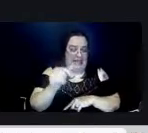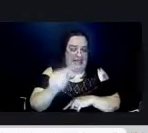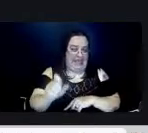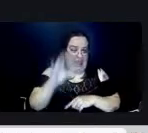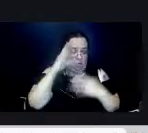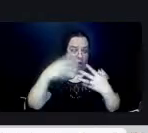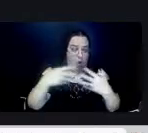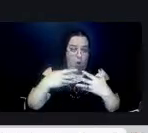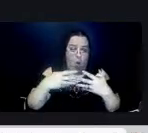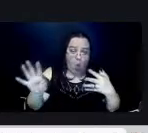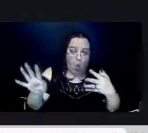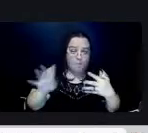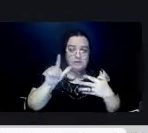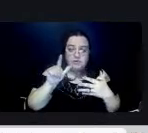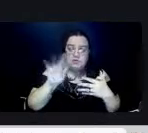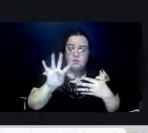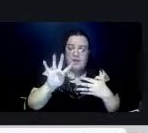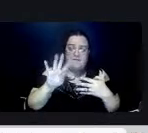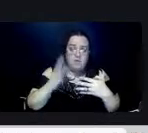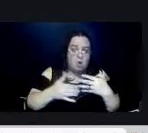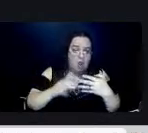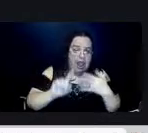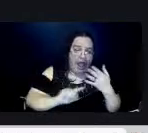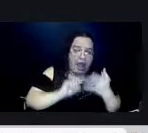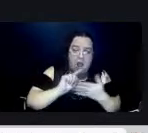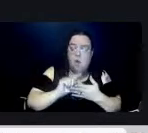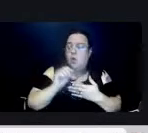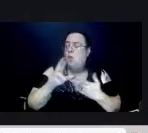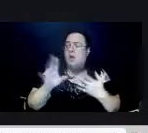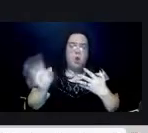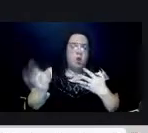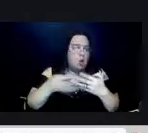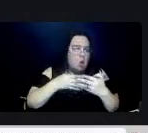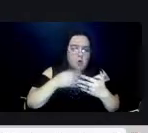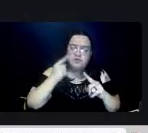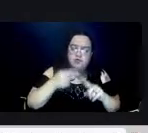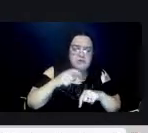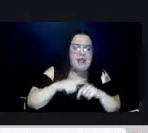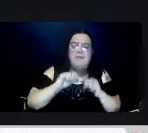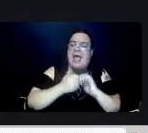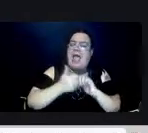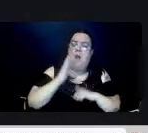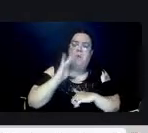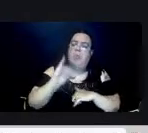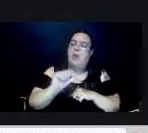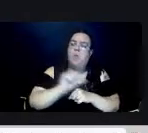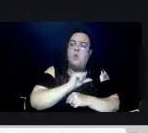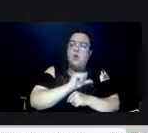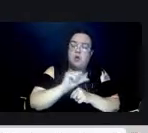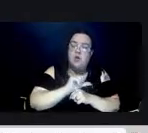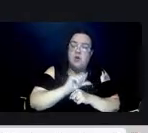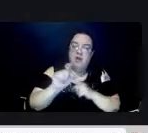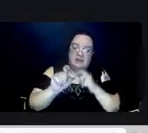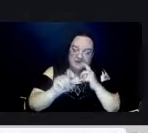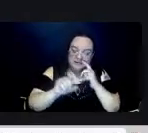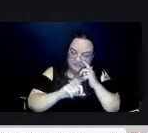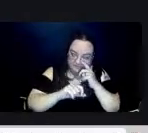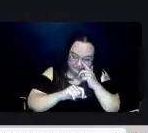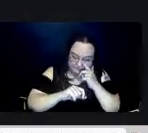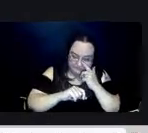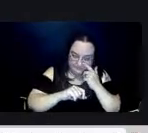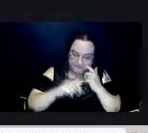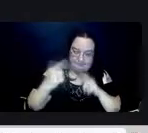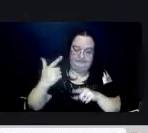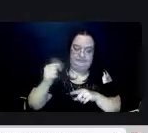it closed at a certain time, or how does that going to work? This gate doesn't close at a certain time. It's a